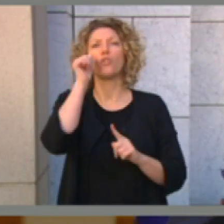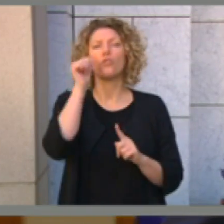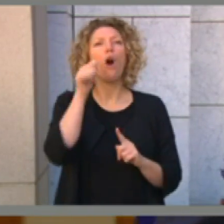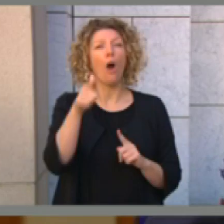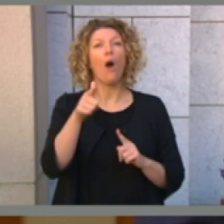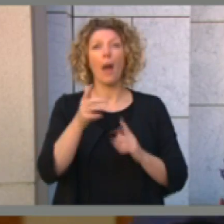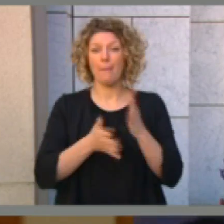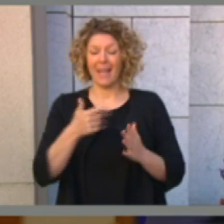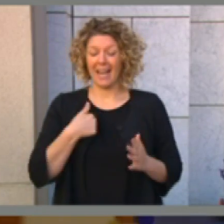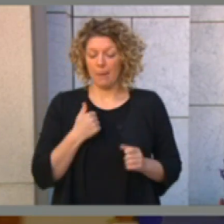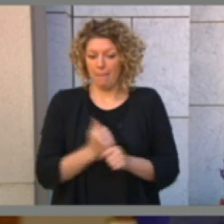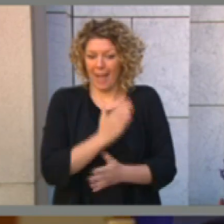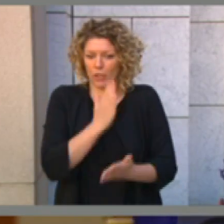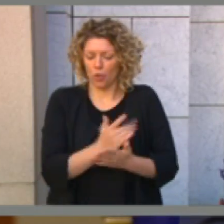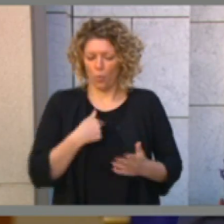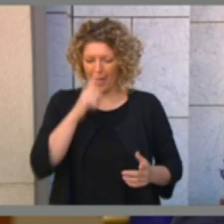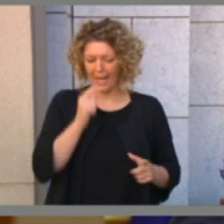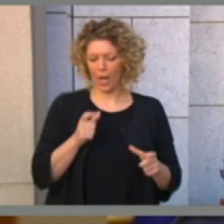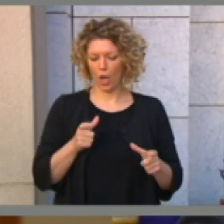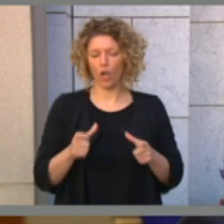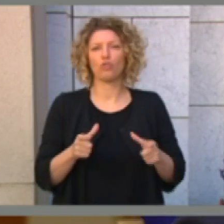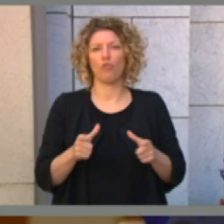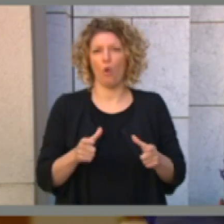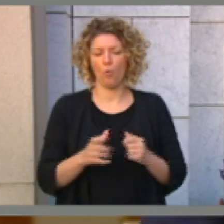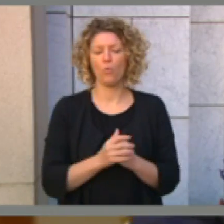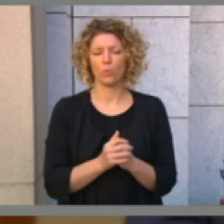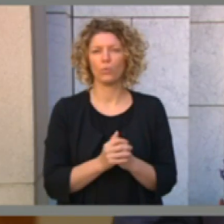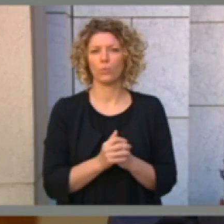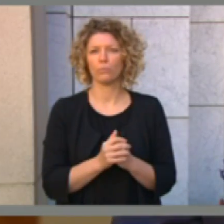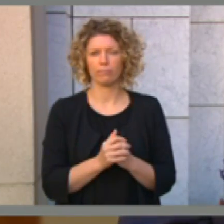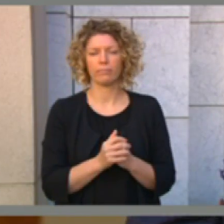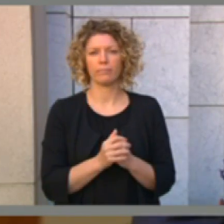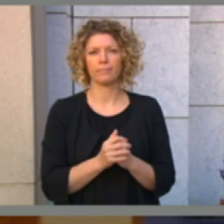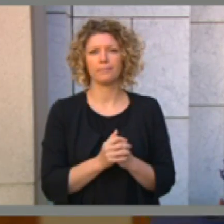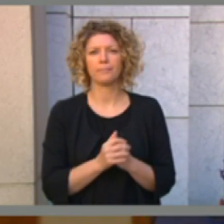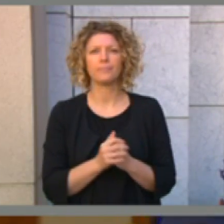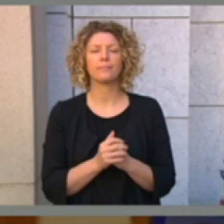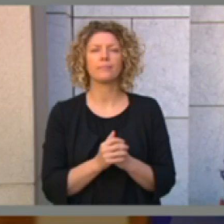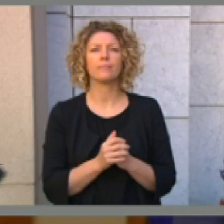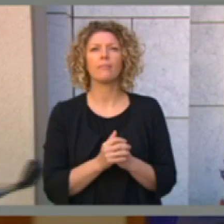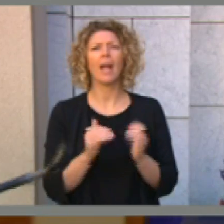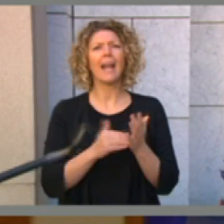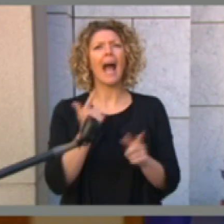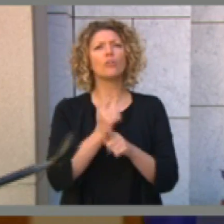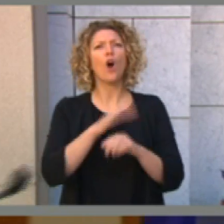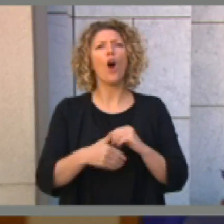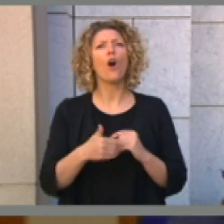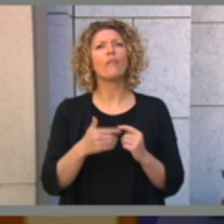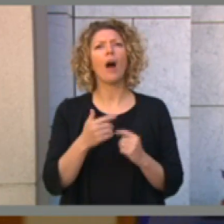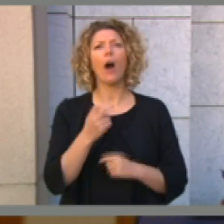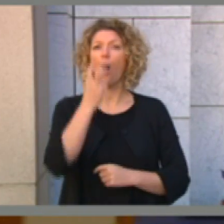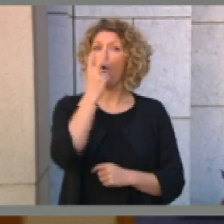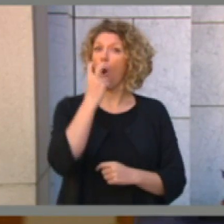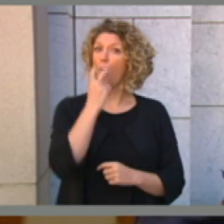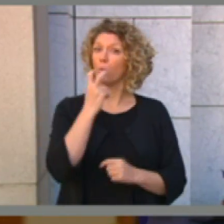our capacity to deal with this. Now, aged care. Some very sensible recommendations, and I know these will be difficult.